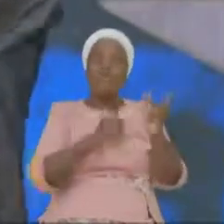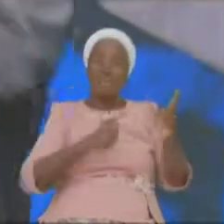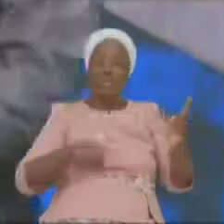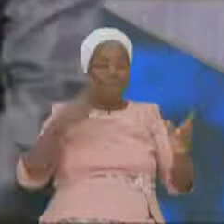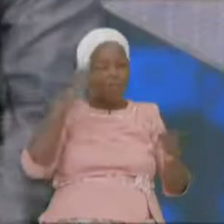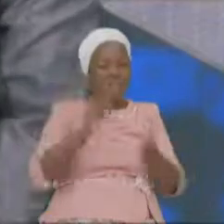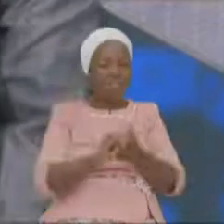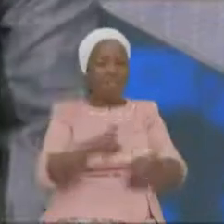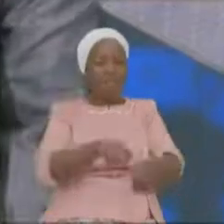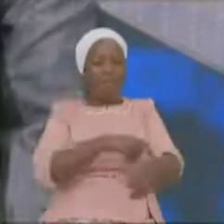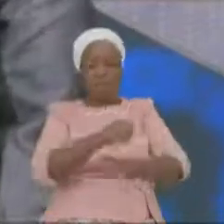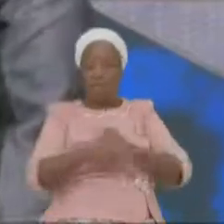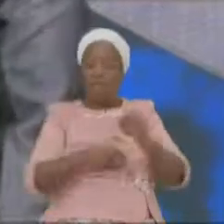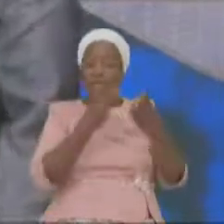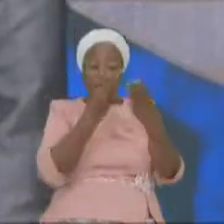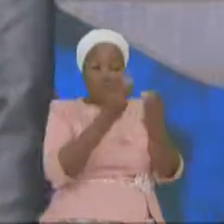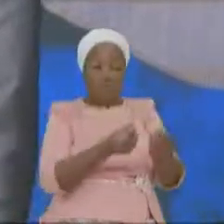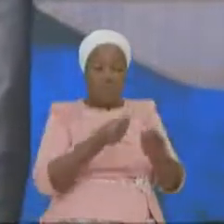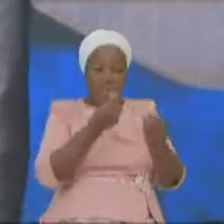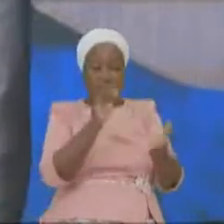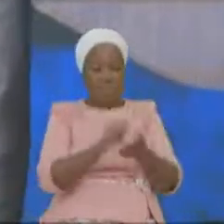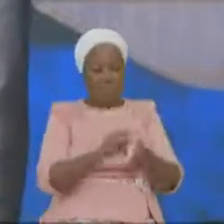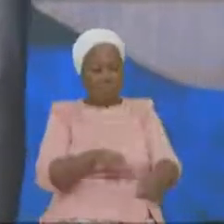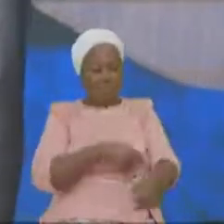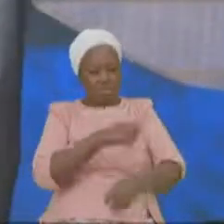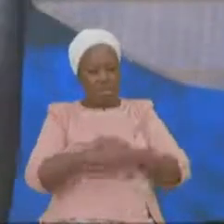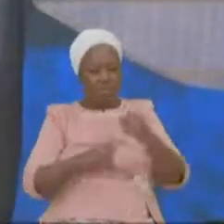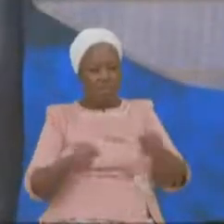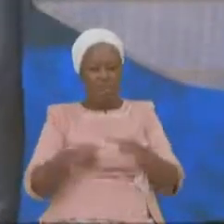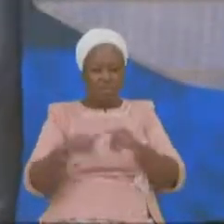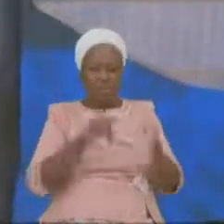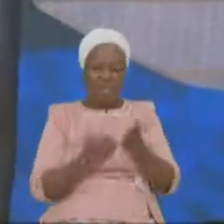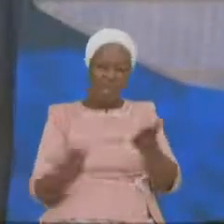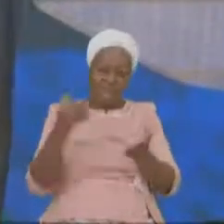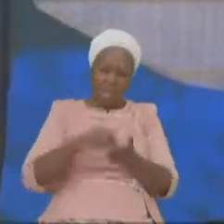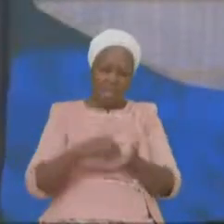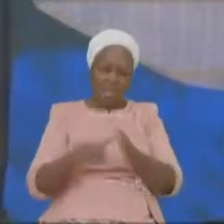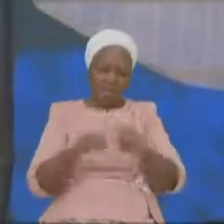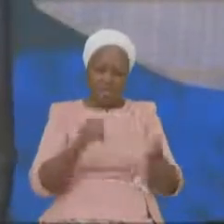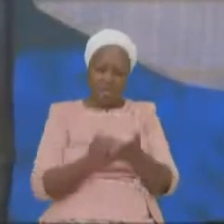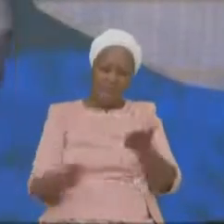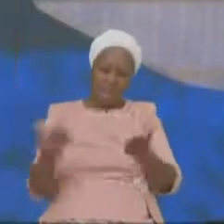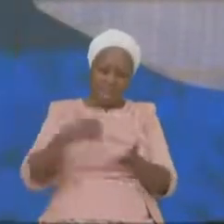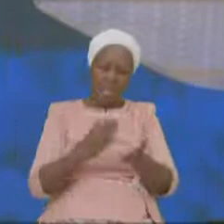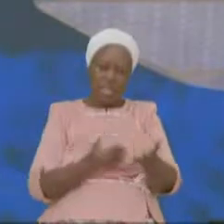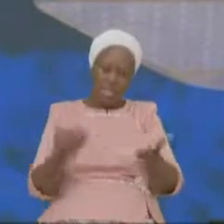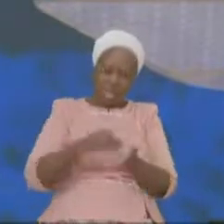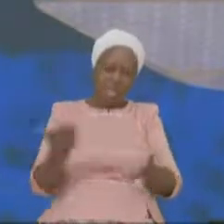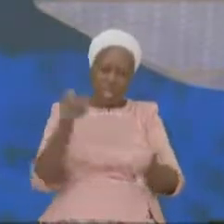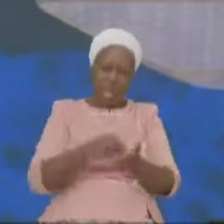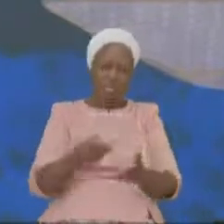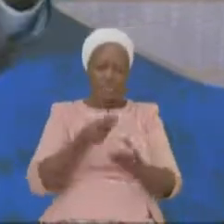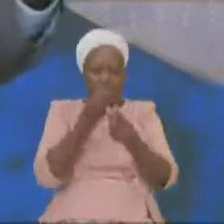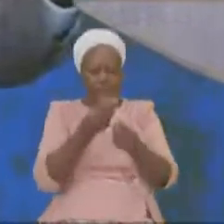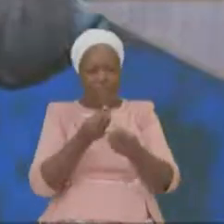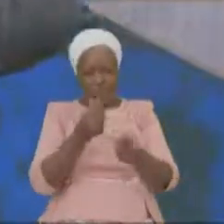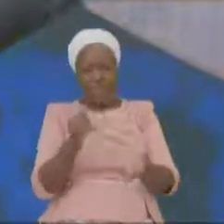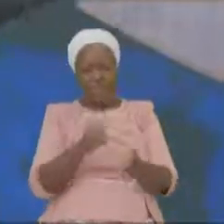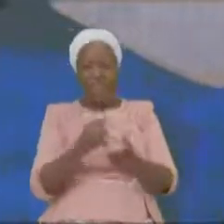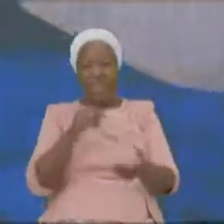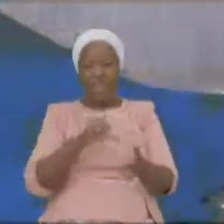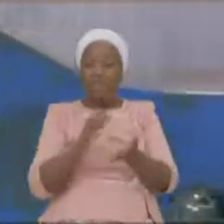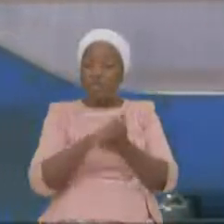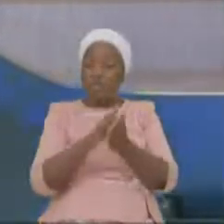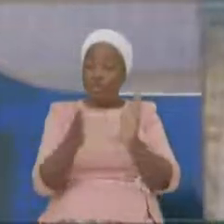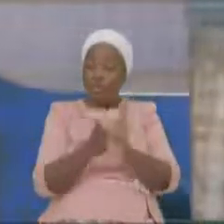for that long suffering. Feed that long suffering. Do it again. feed it again, feed it again. It will become